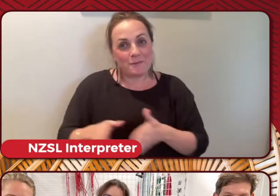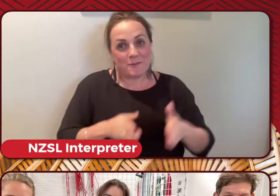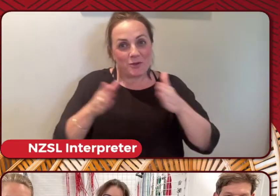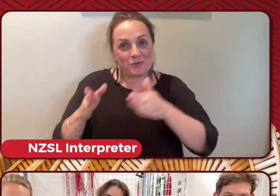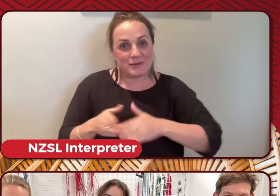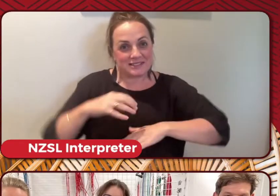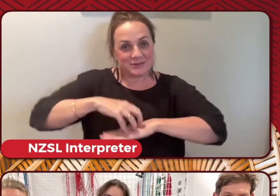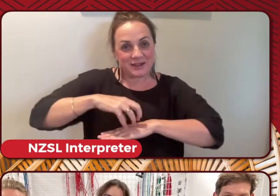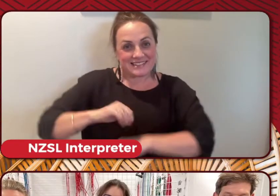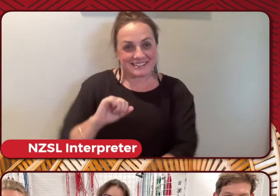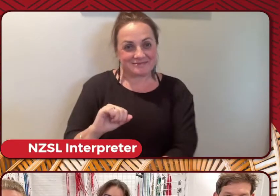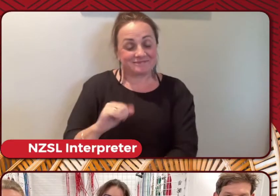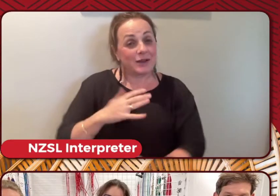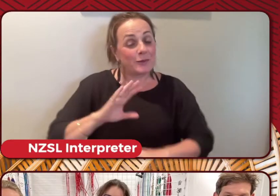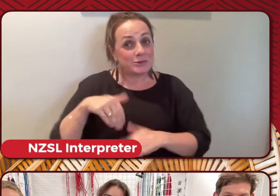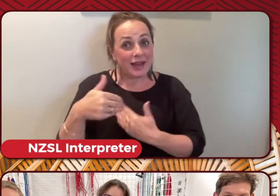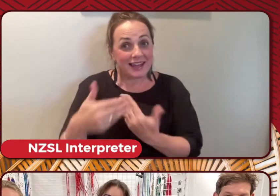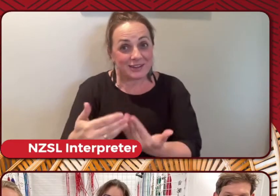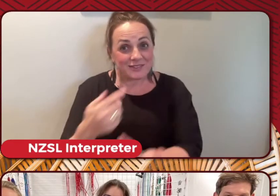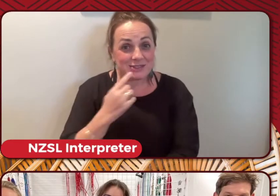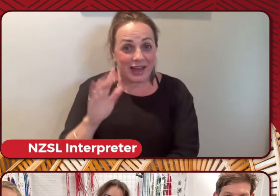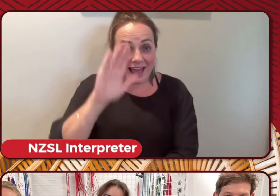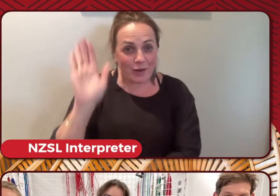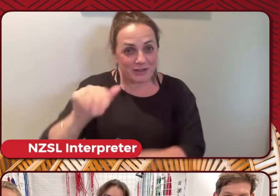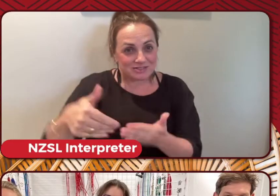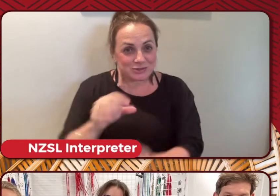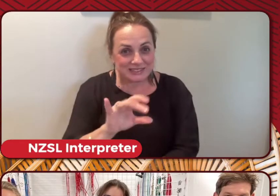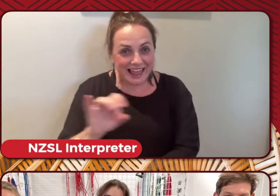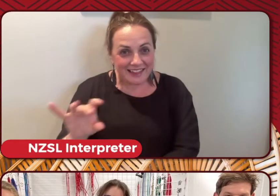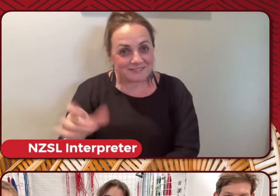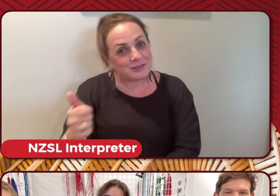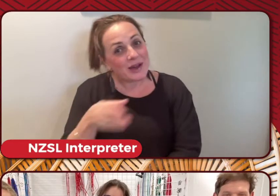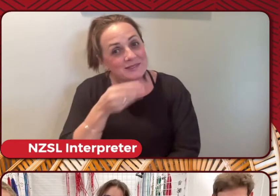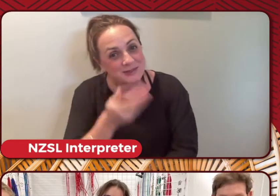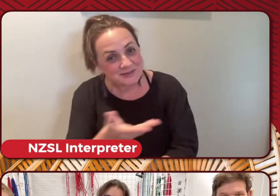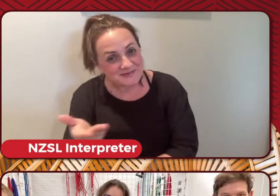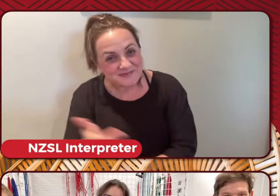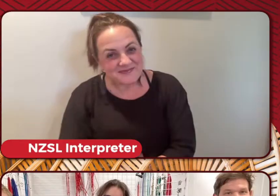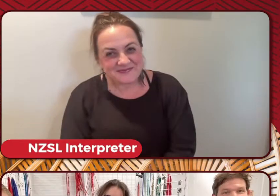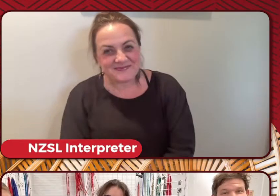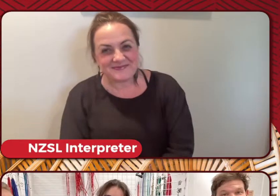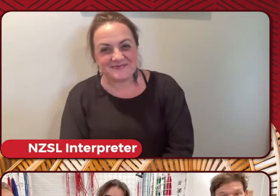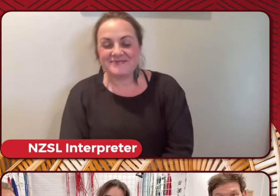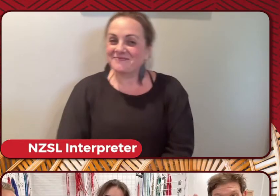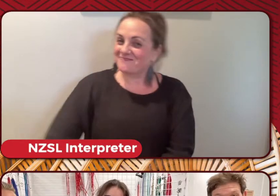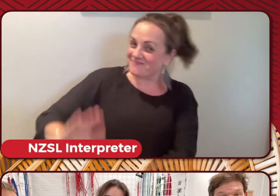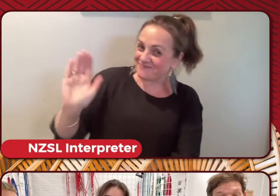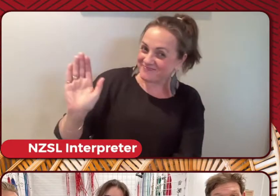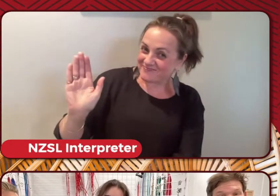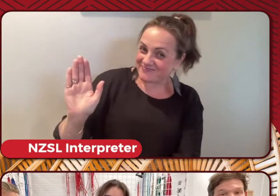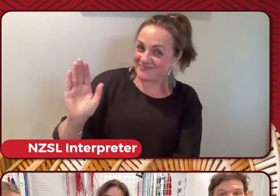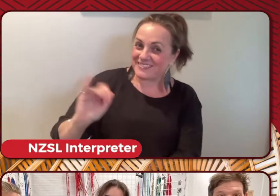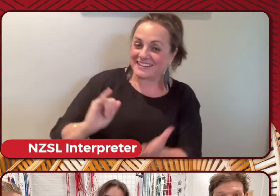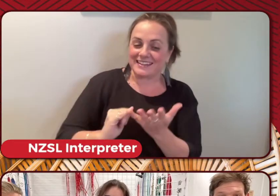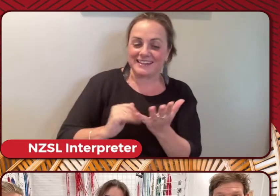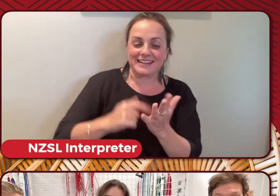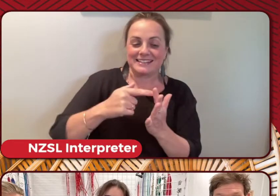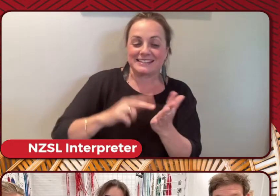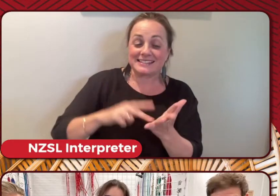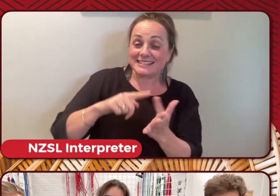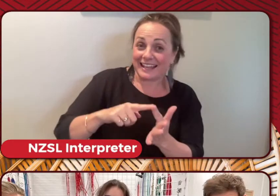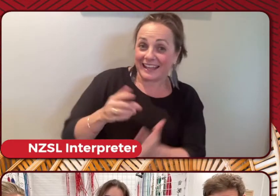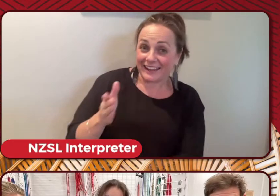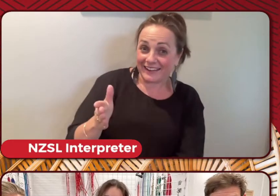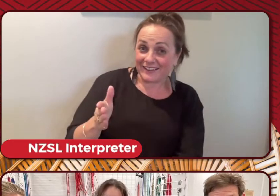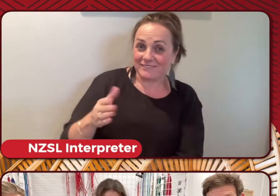to hand it over to the team to say hello and introduce themselves. Good afternoon. Hi, this is Steve. I'm